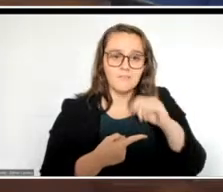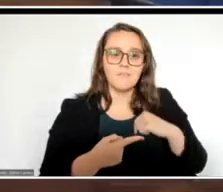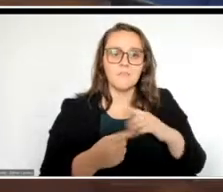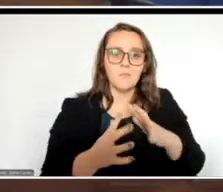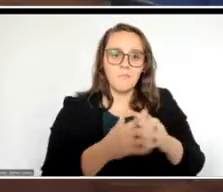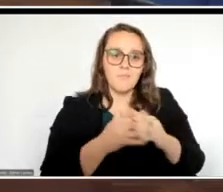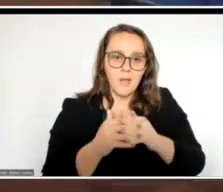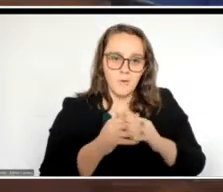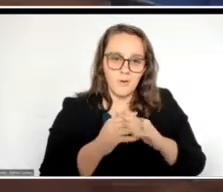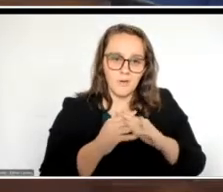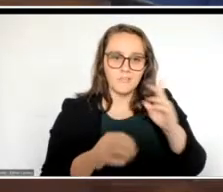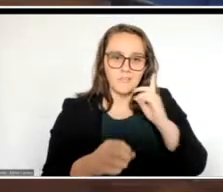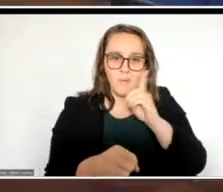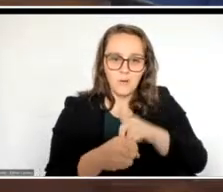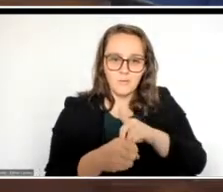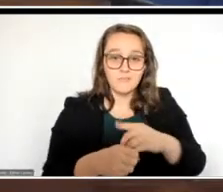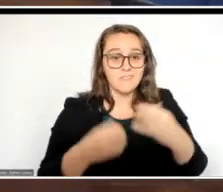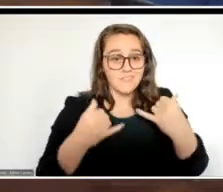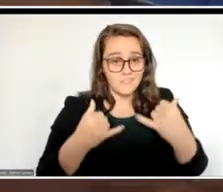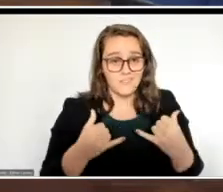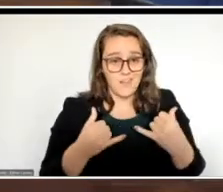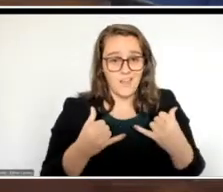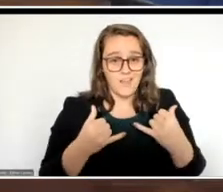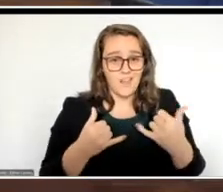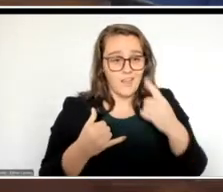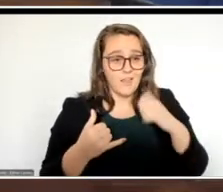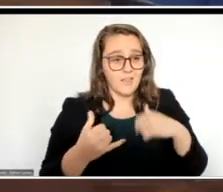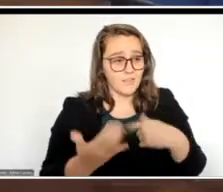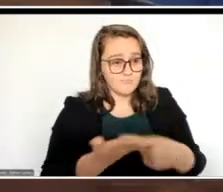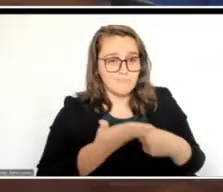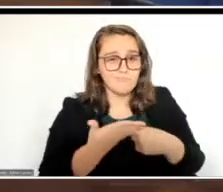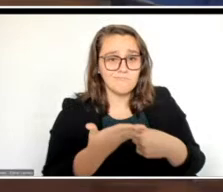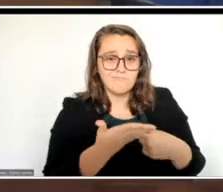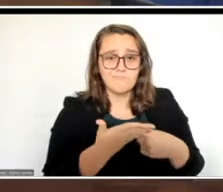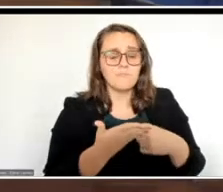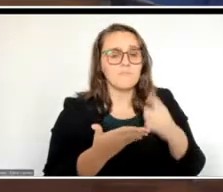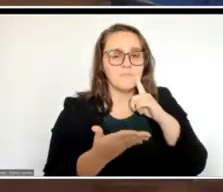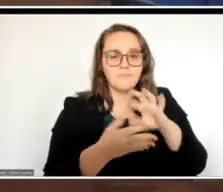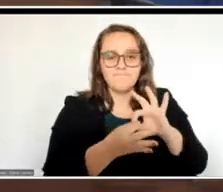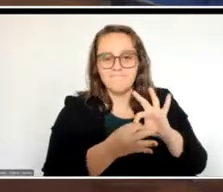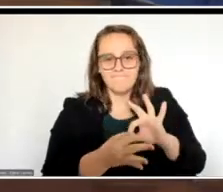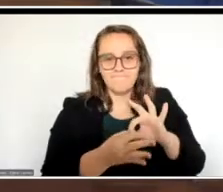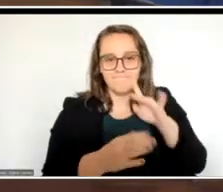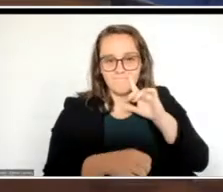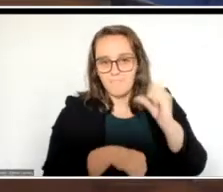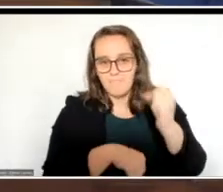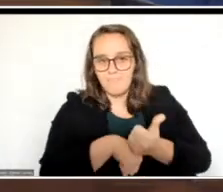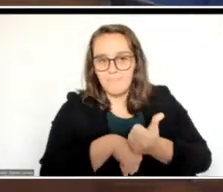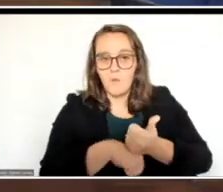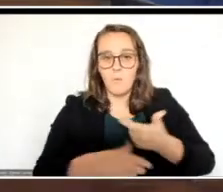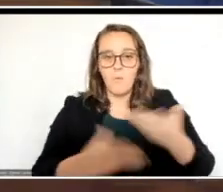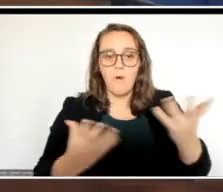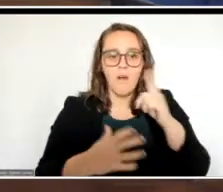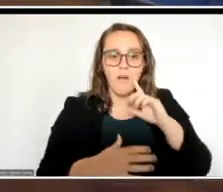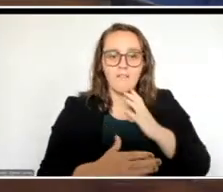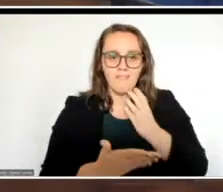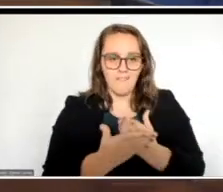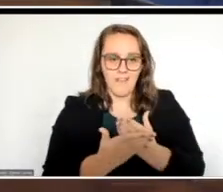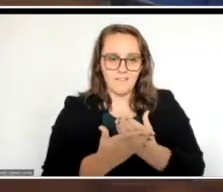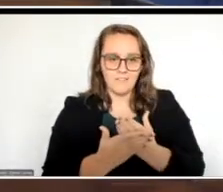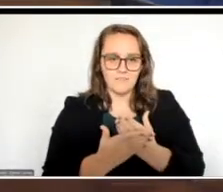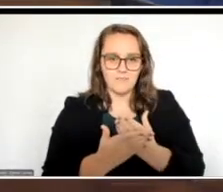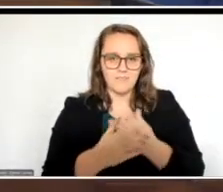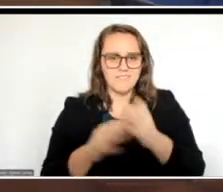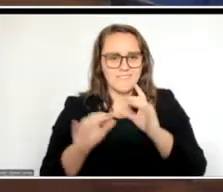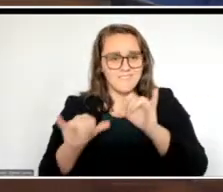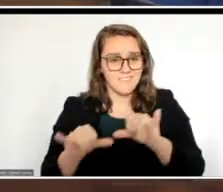facts, but it won't look exactly like all our other hearings. We'll also take a step back and look